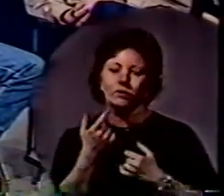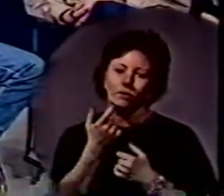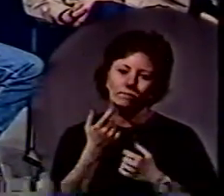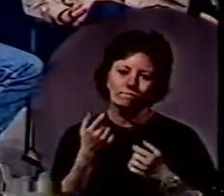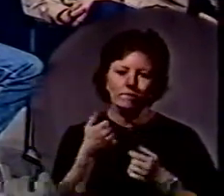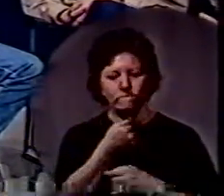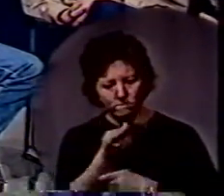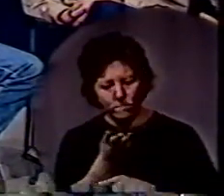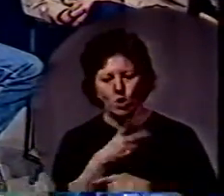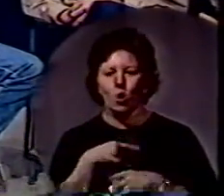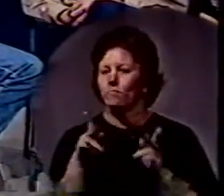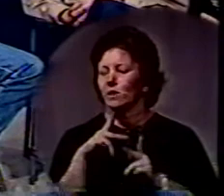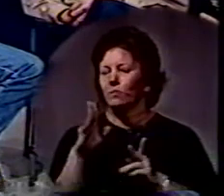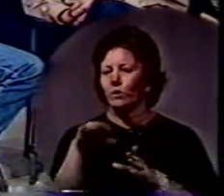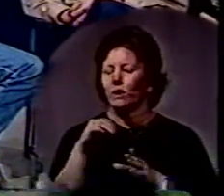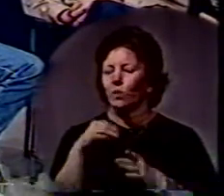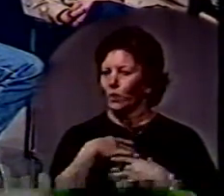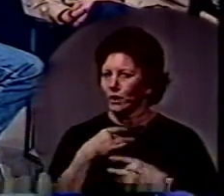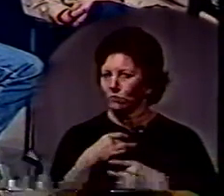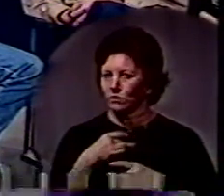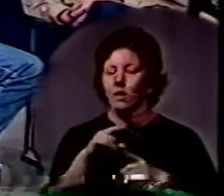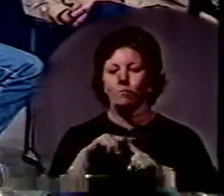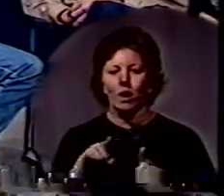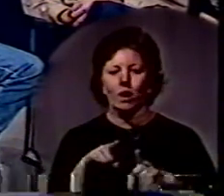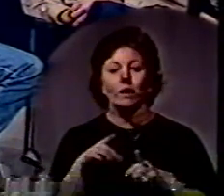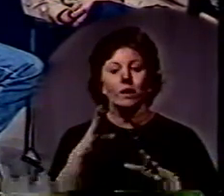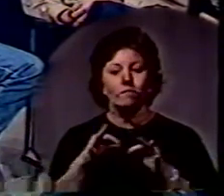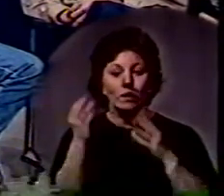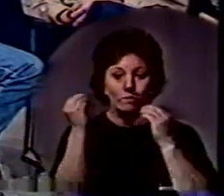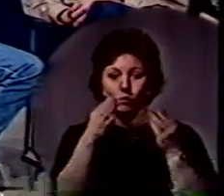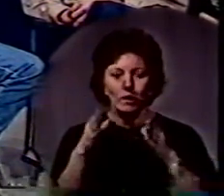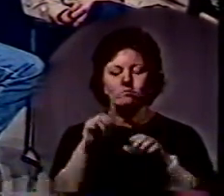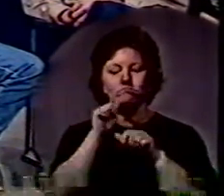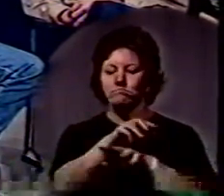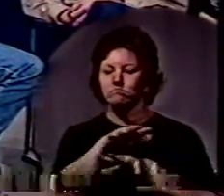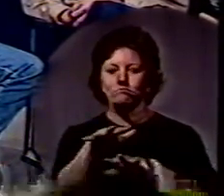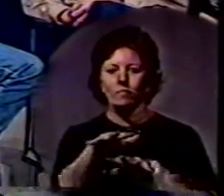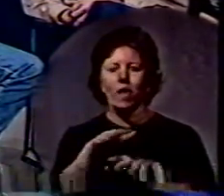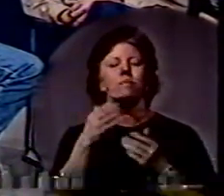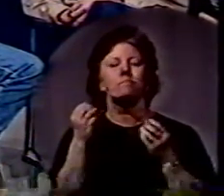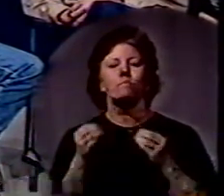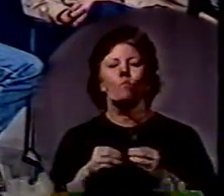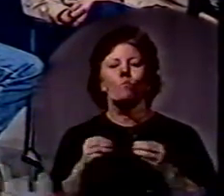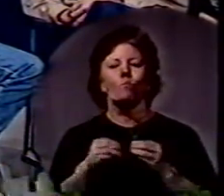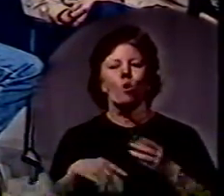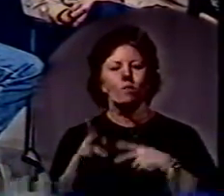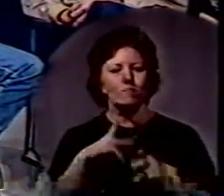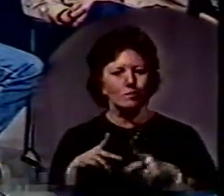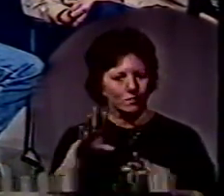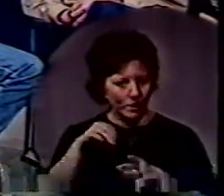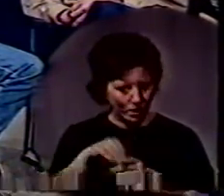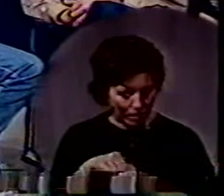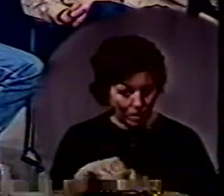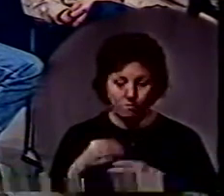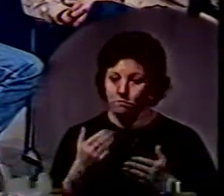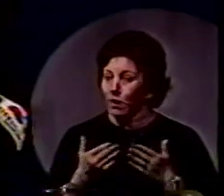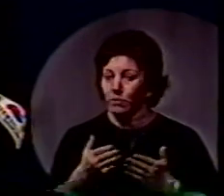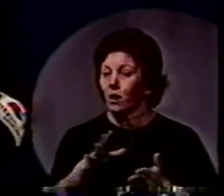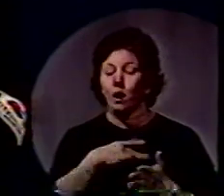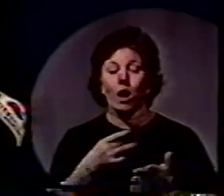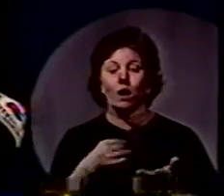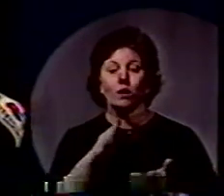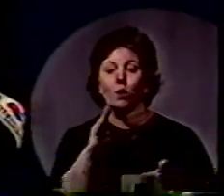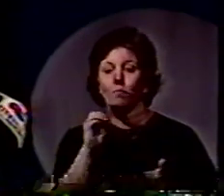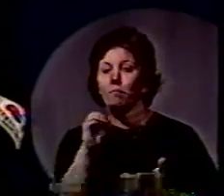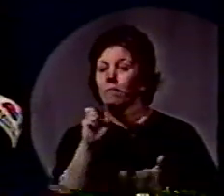Mm-hmm. But I think that if the word gets spread, a lot of people may want to come and join. There's a lot of people out there that enjoy boxing. A lot of people